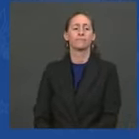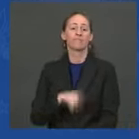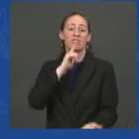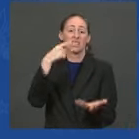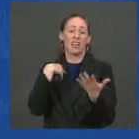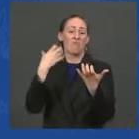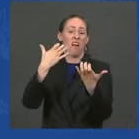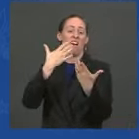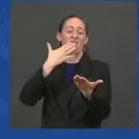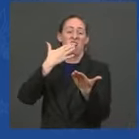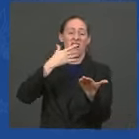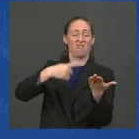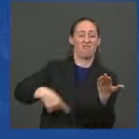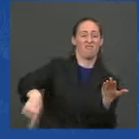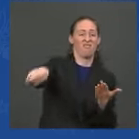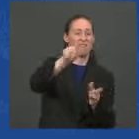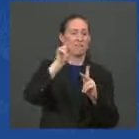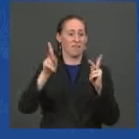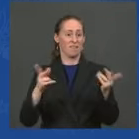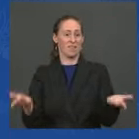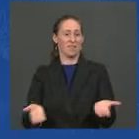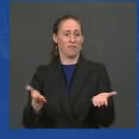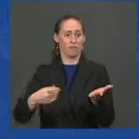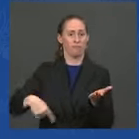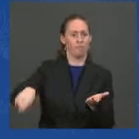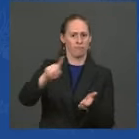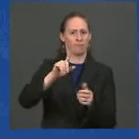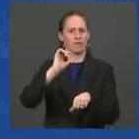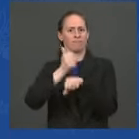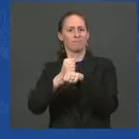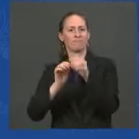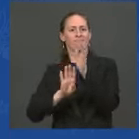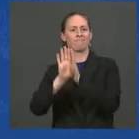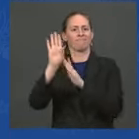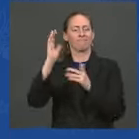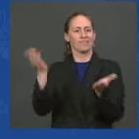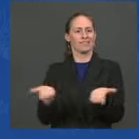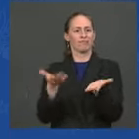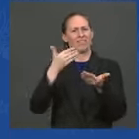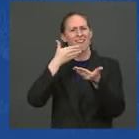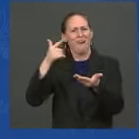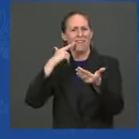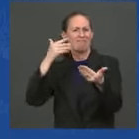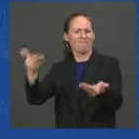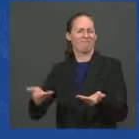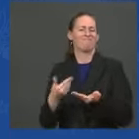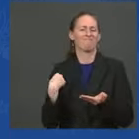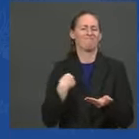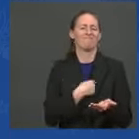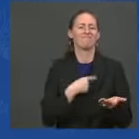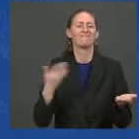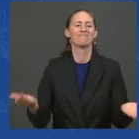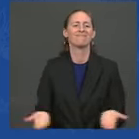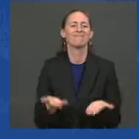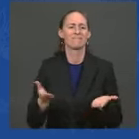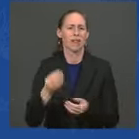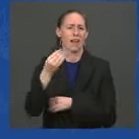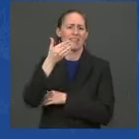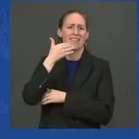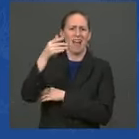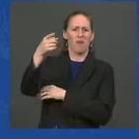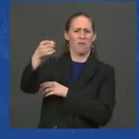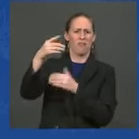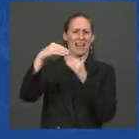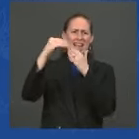the Capital Development Center for welcoming us today. I want to thank the excellent Connecticut leaders you have here. Ned,